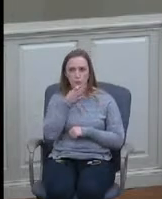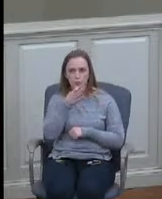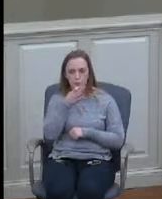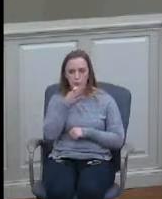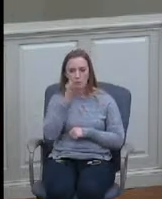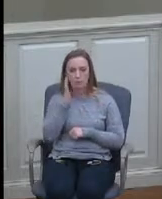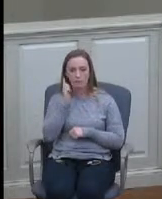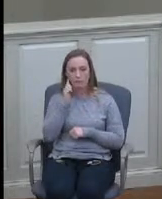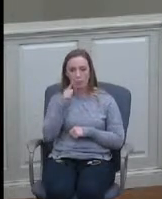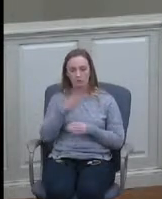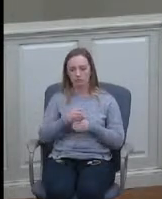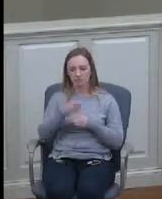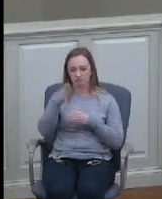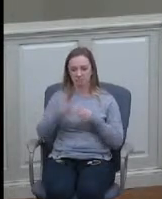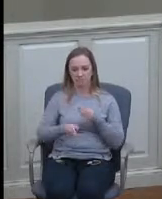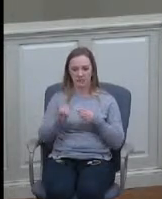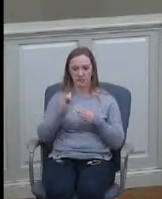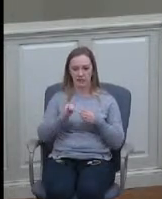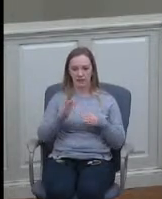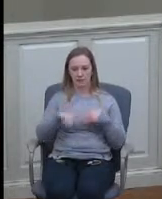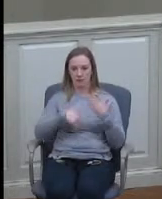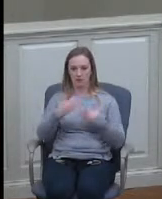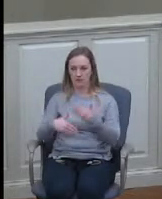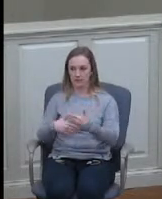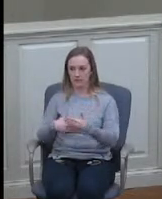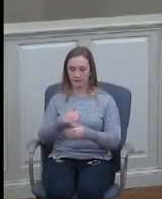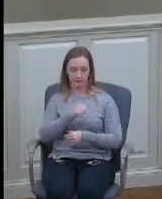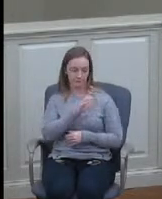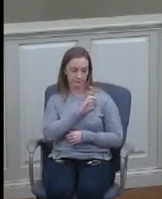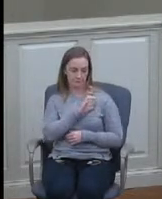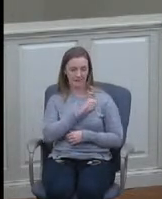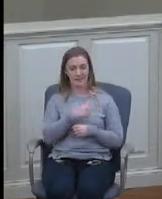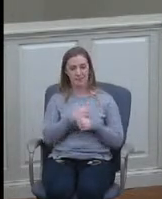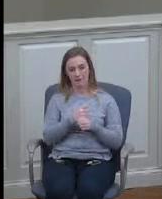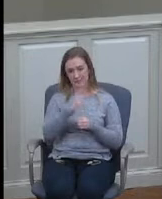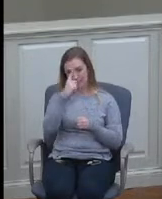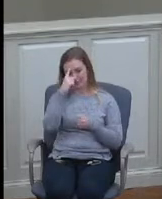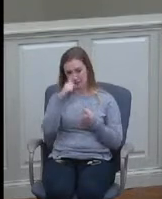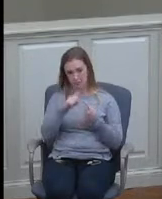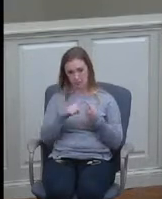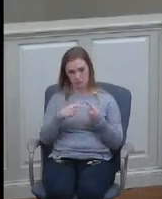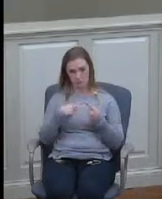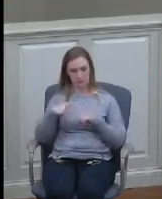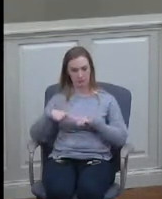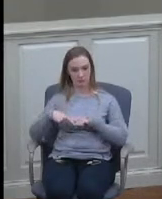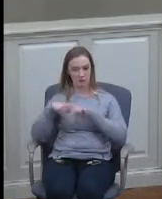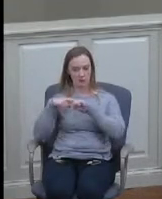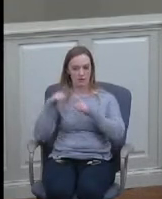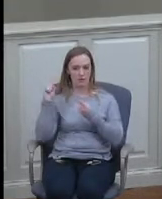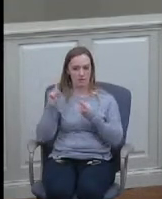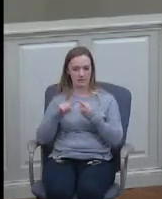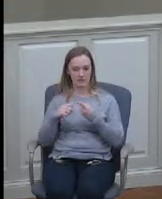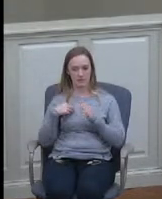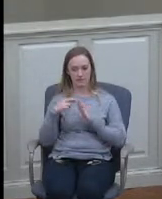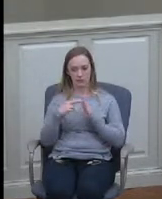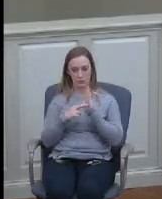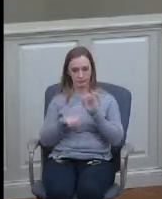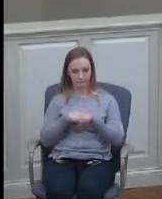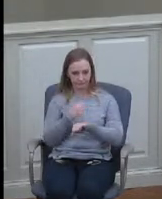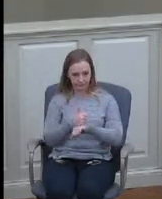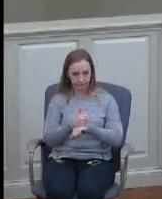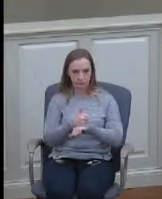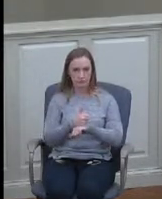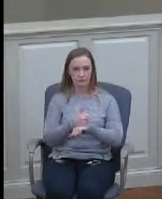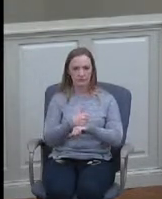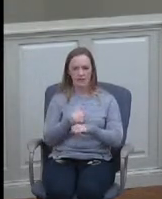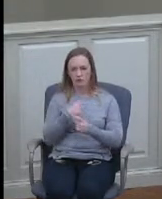that finished up. Well, you know, it makes sense to me to have a moratorium until we get the rules in place. I